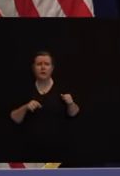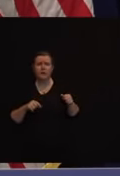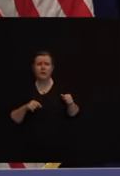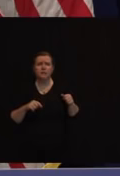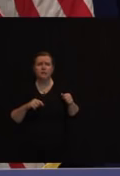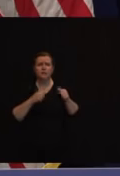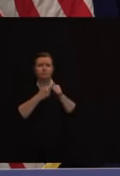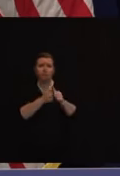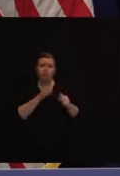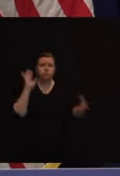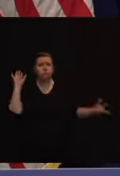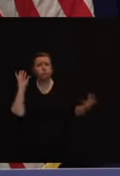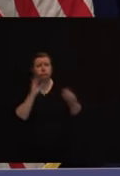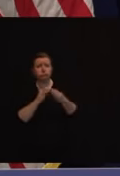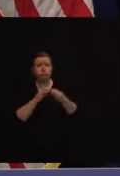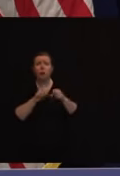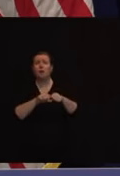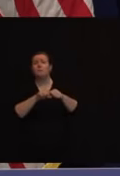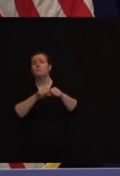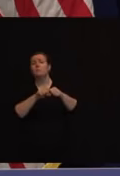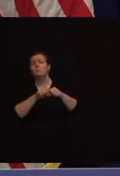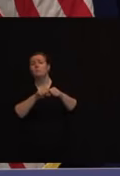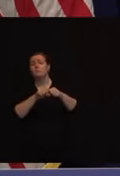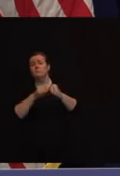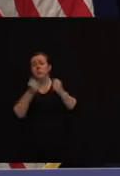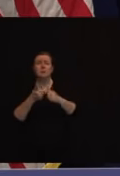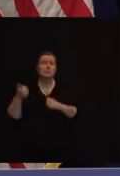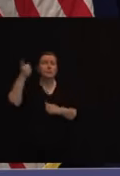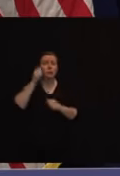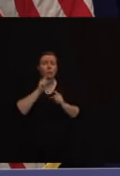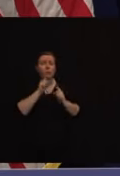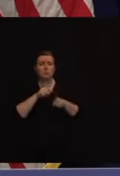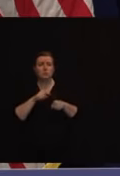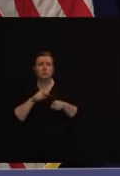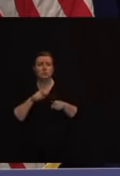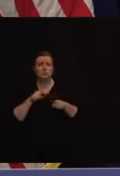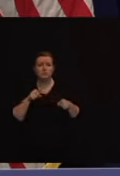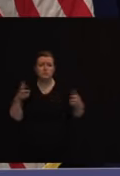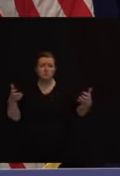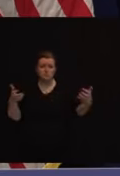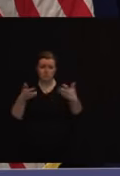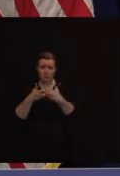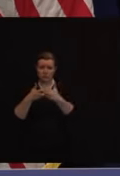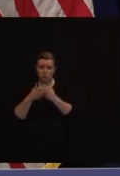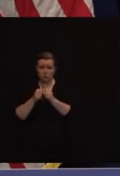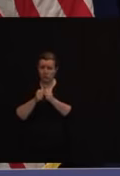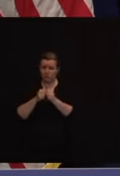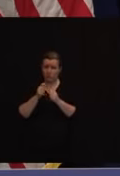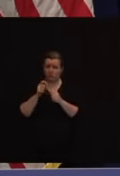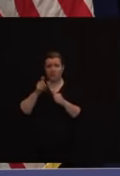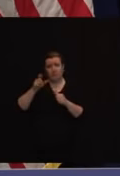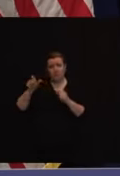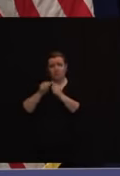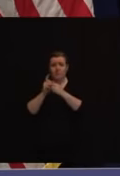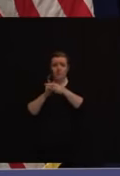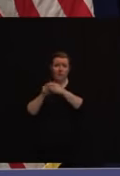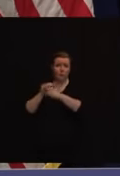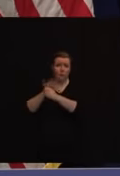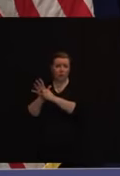violations in Newark and elsewhere in the state against the IDs of those who are being tested positive for COVID-19? And what's the condition of the